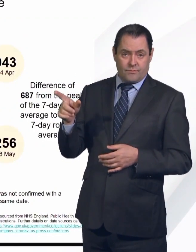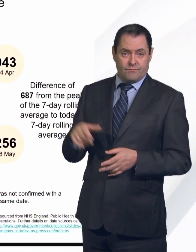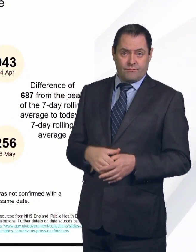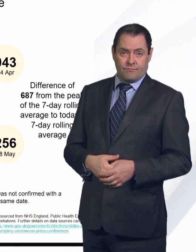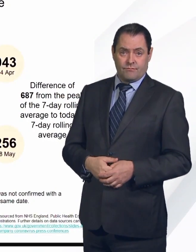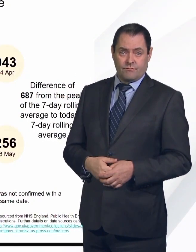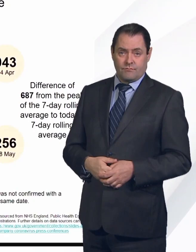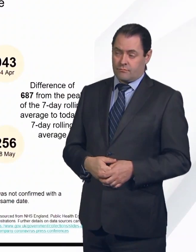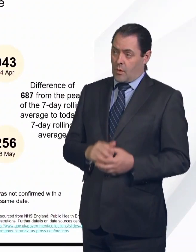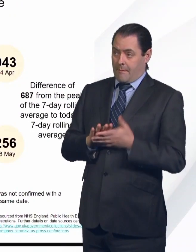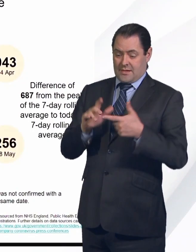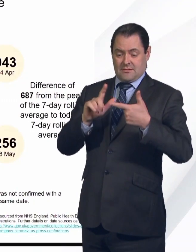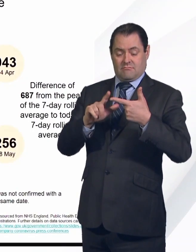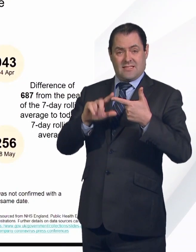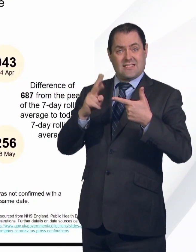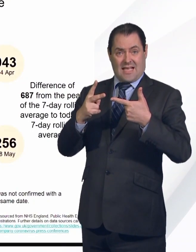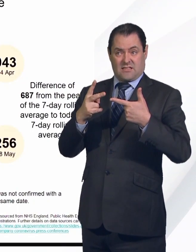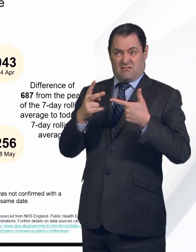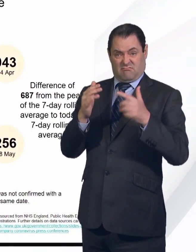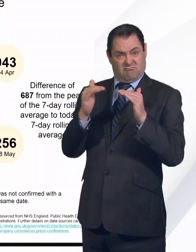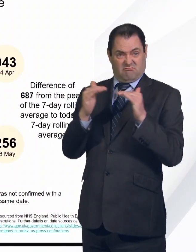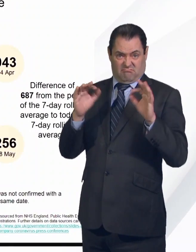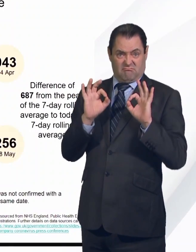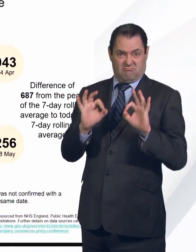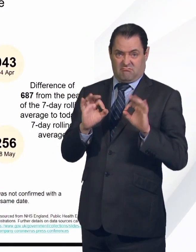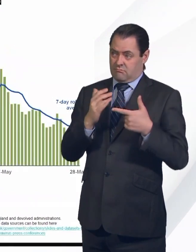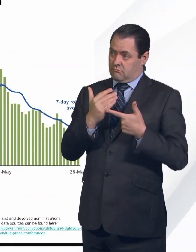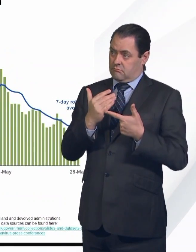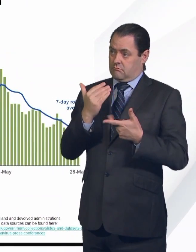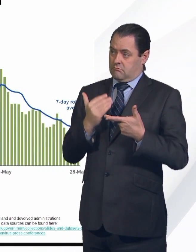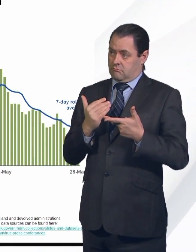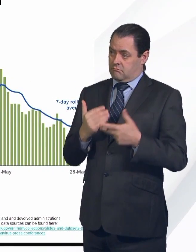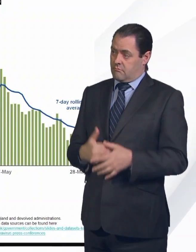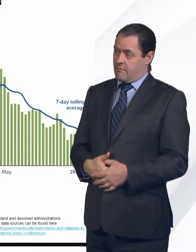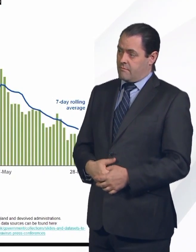so the second test is being met. Next slide, please.